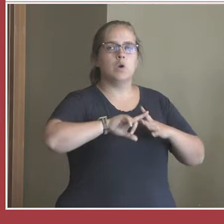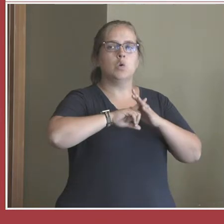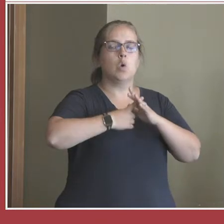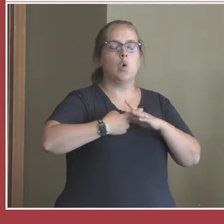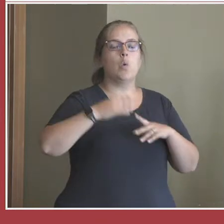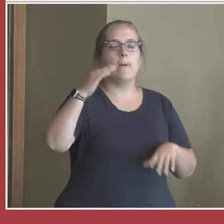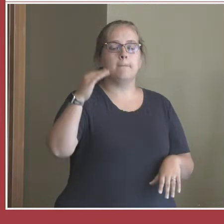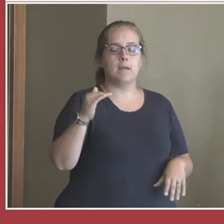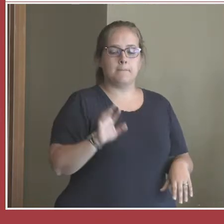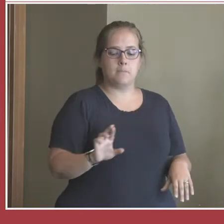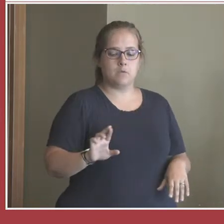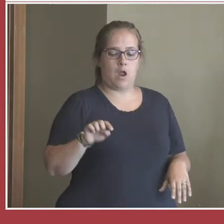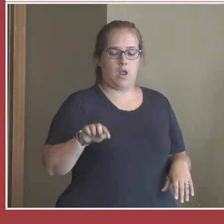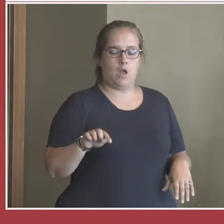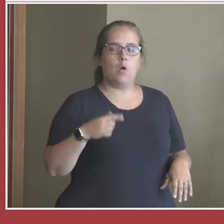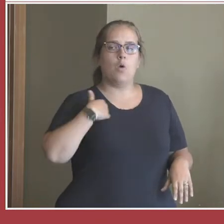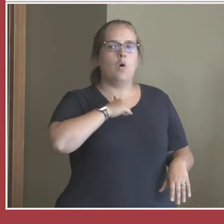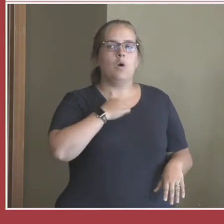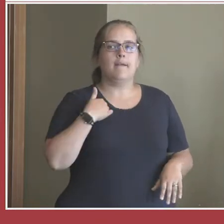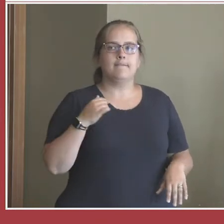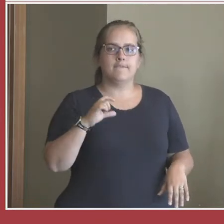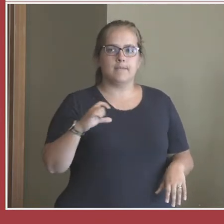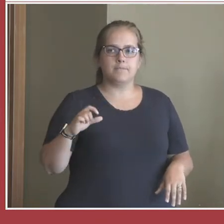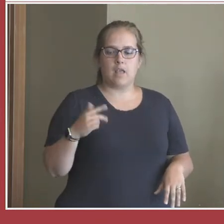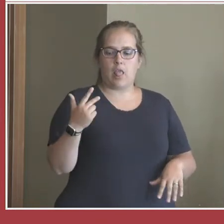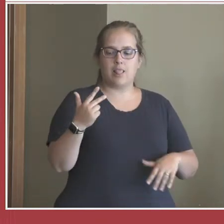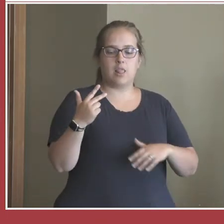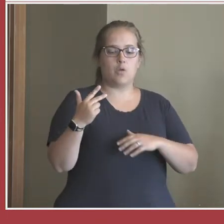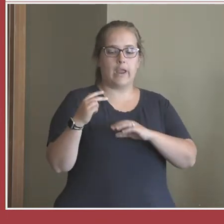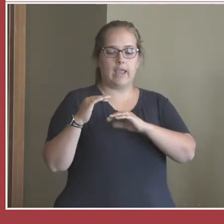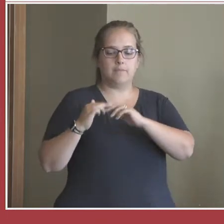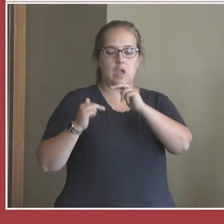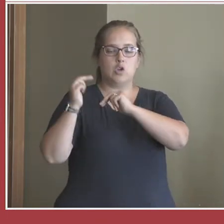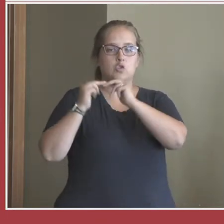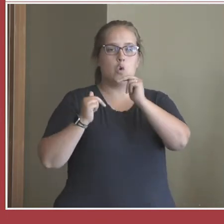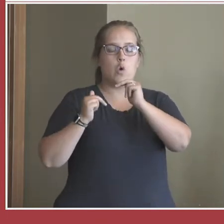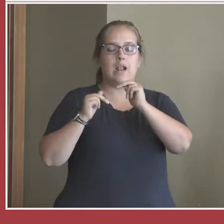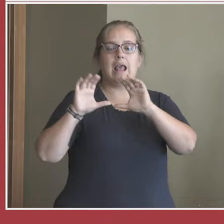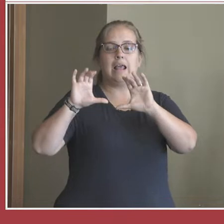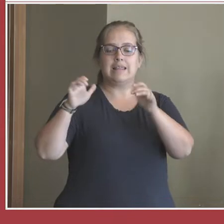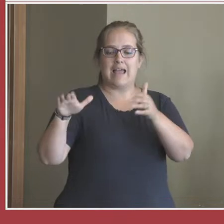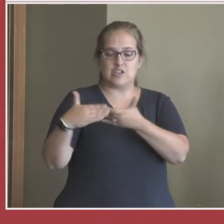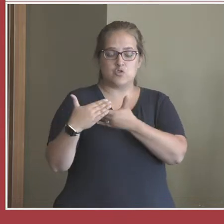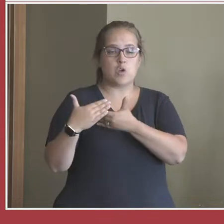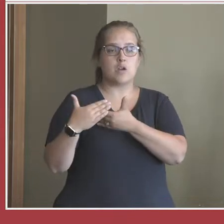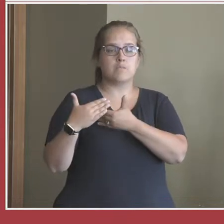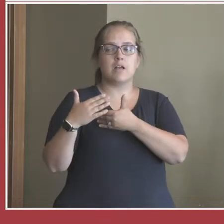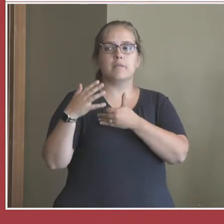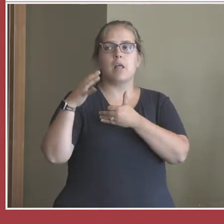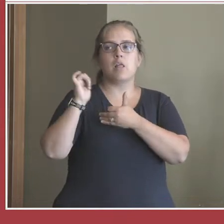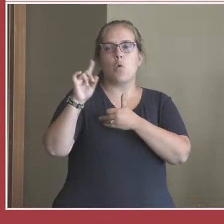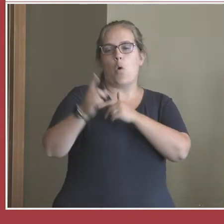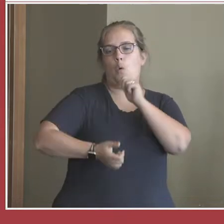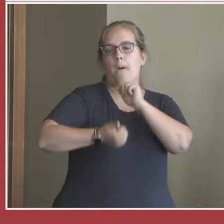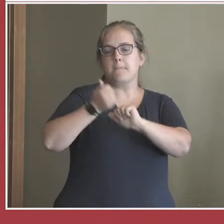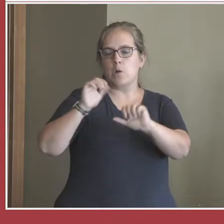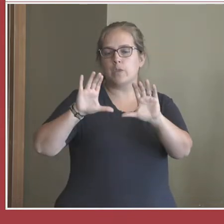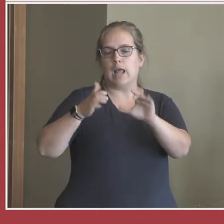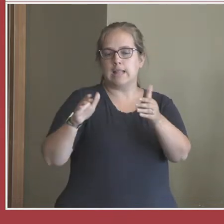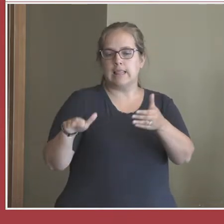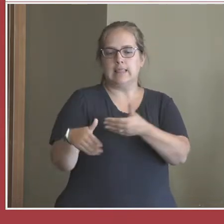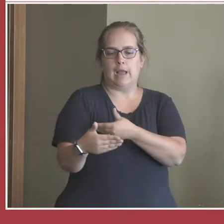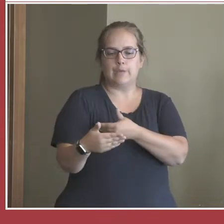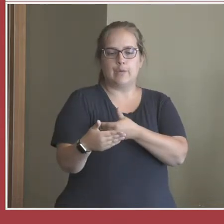at the bottom right-hand corner, we've got a 3-story classroom wing. So that is where most of the